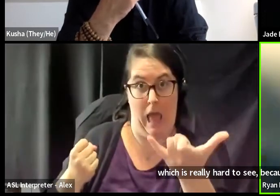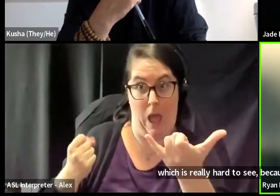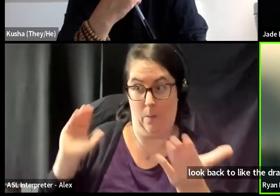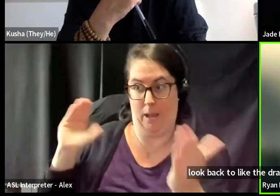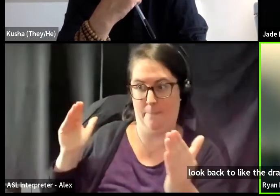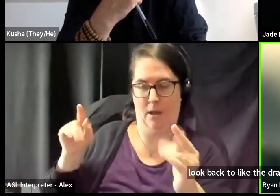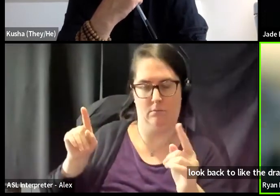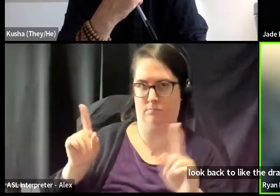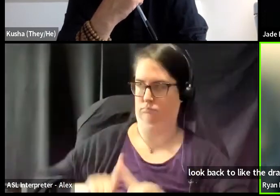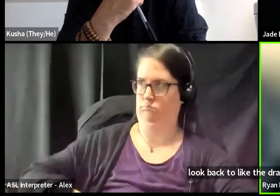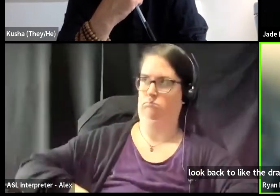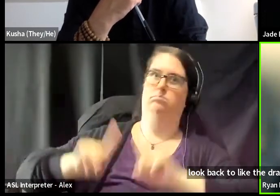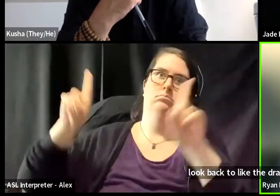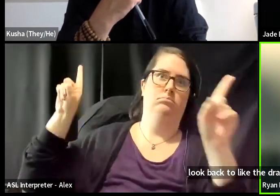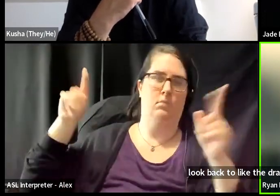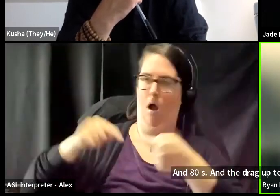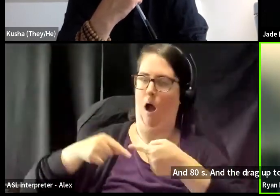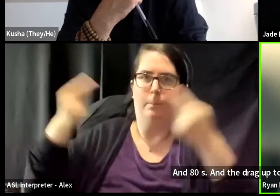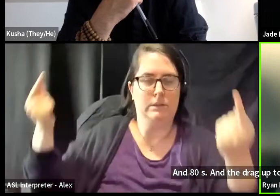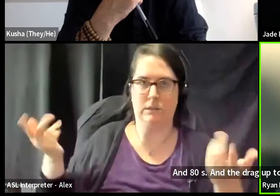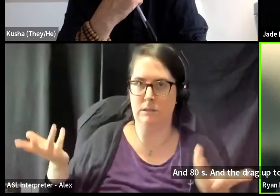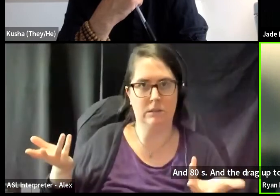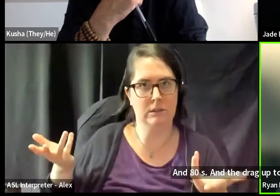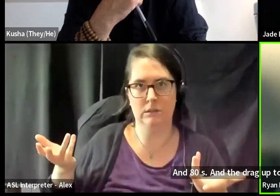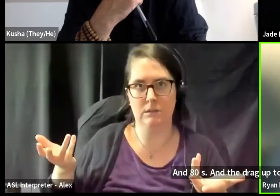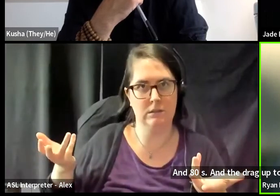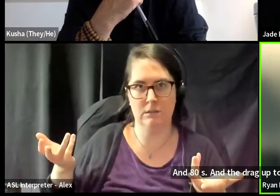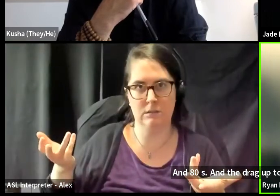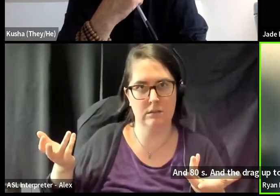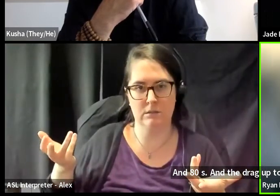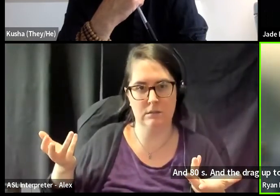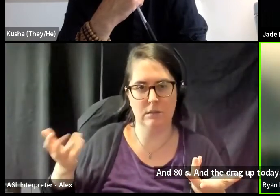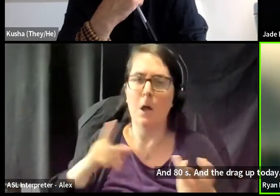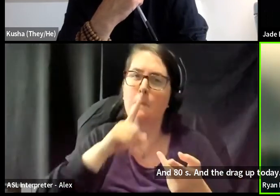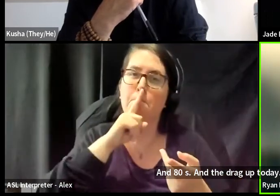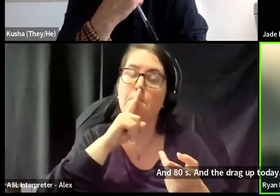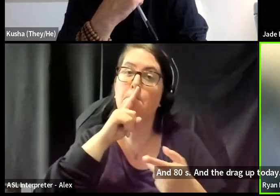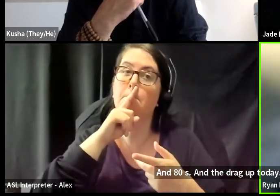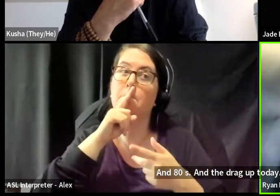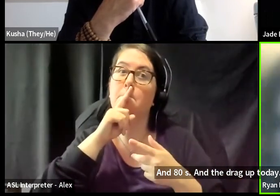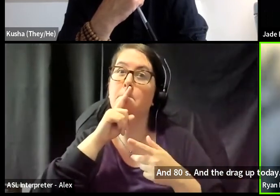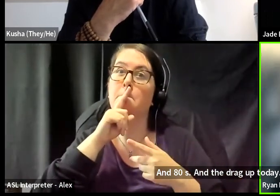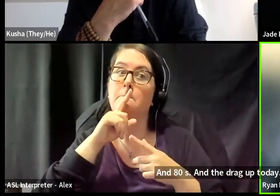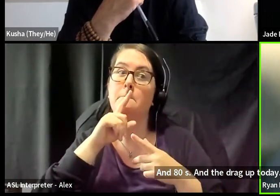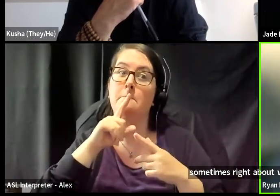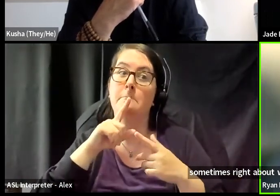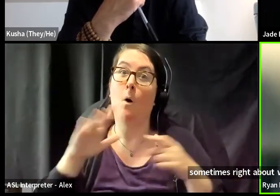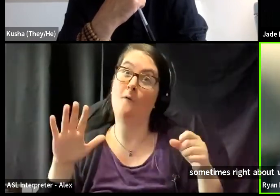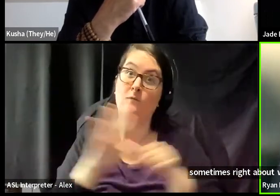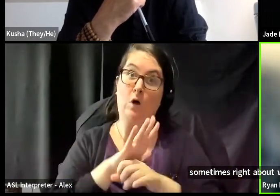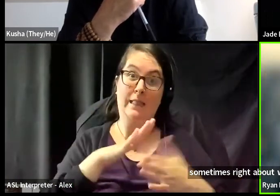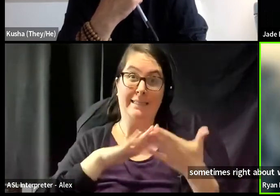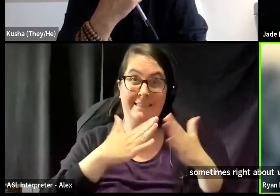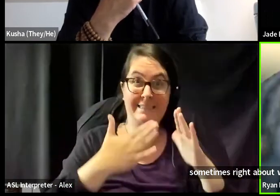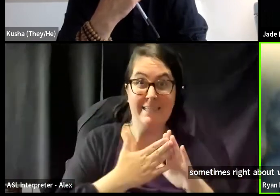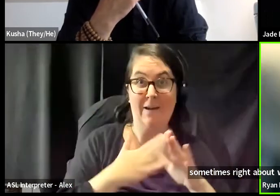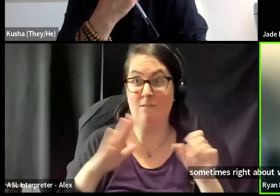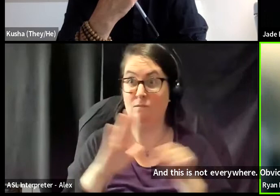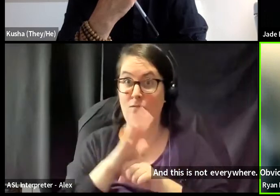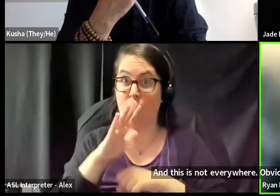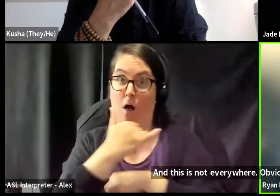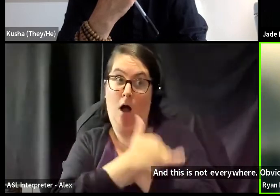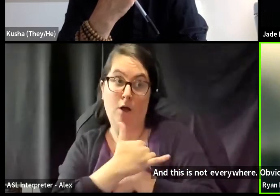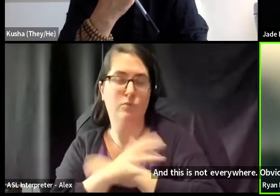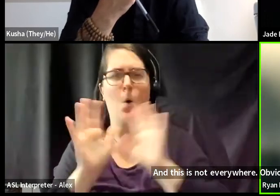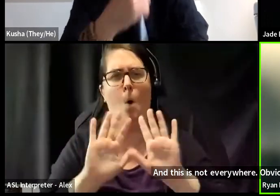night and day sometimes, right? About what sort of, and this is not everywhere. Obviously, there are pockets of people doing really important work, but they're not the ones being